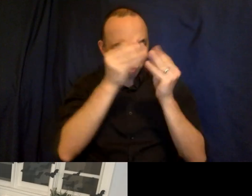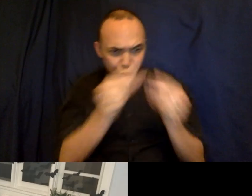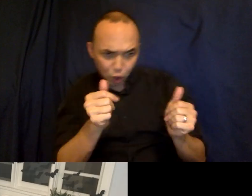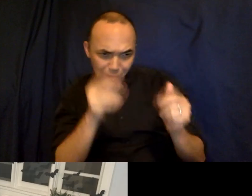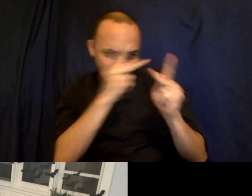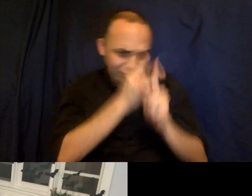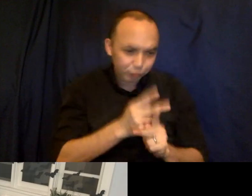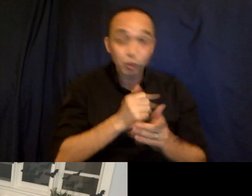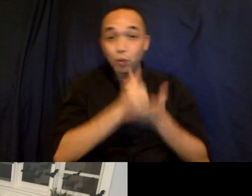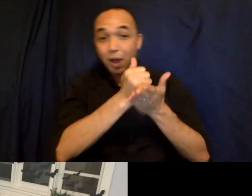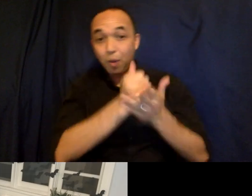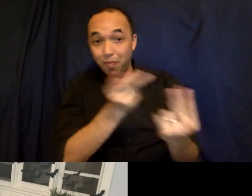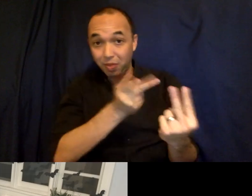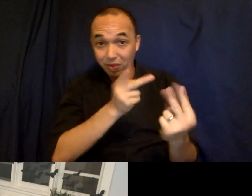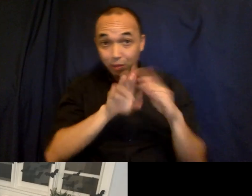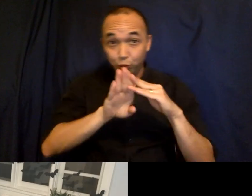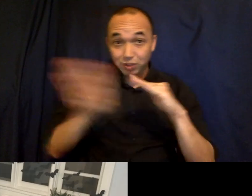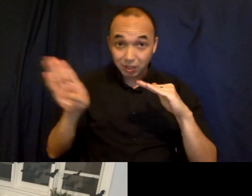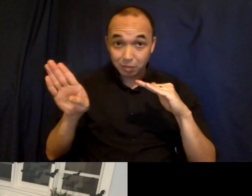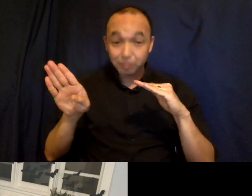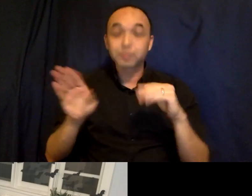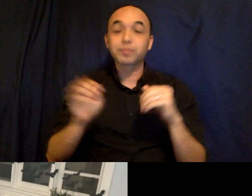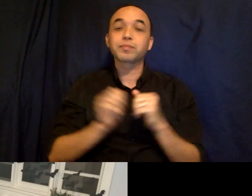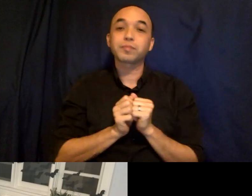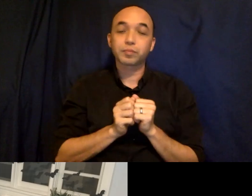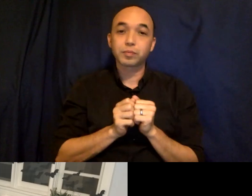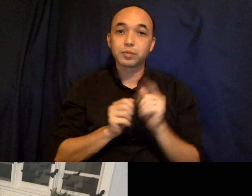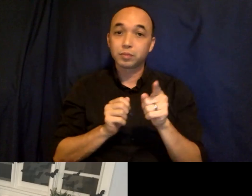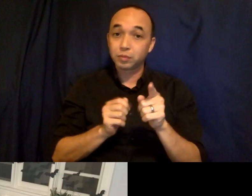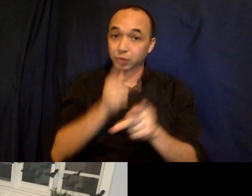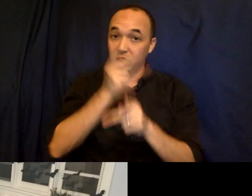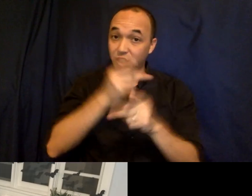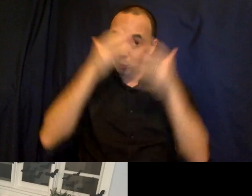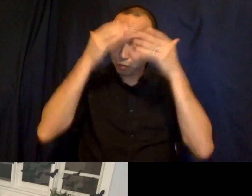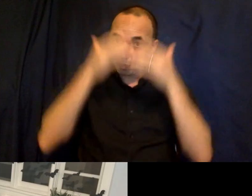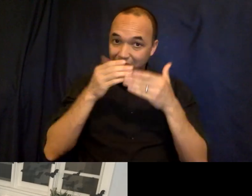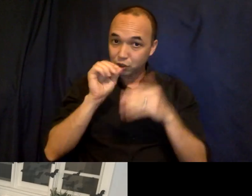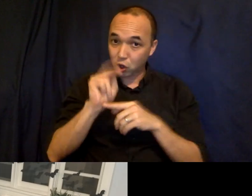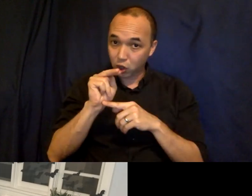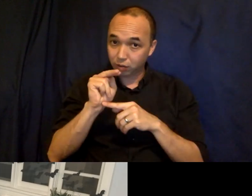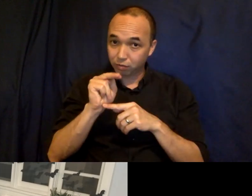on. Just remember to keep your mask on. This is the way, so we're all clear. And